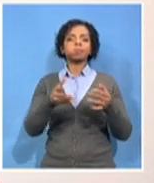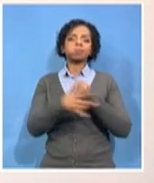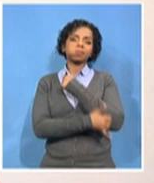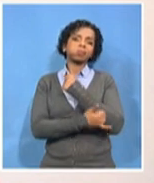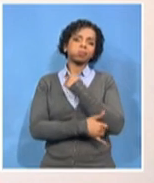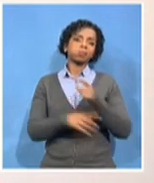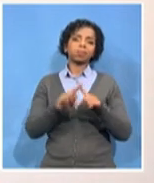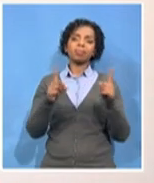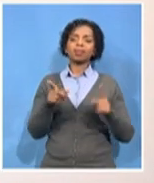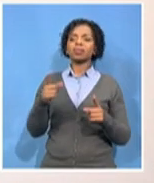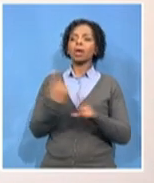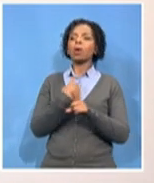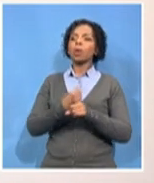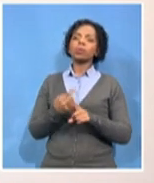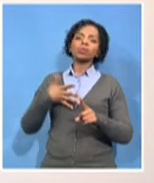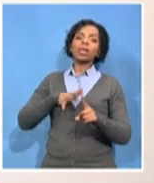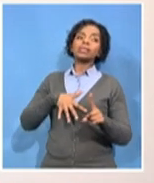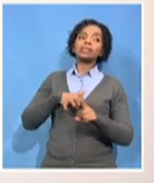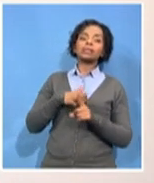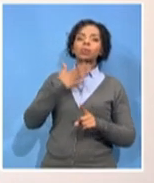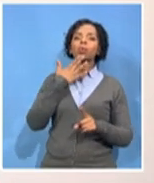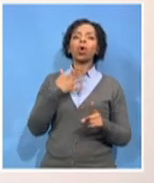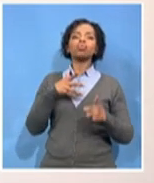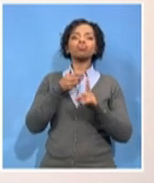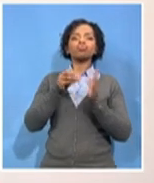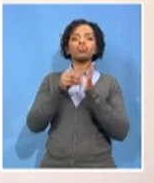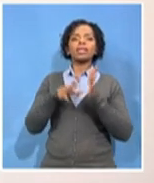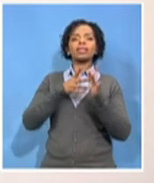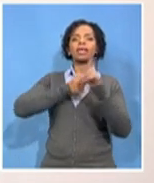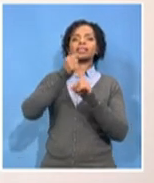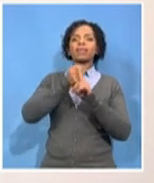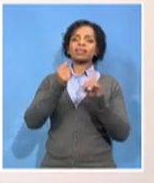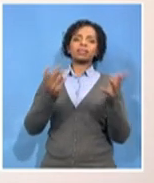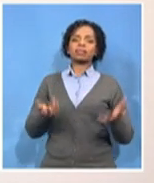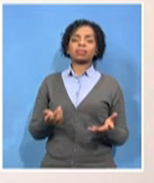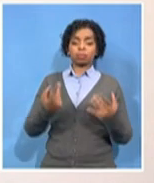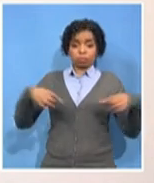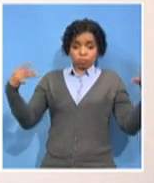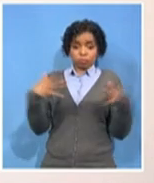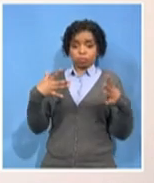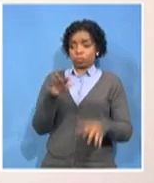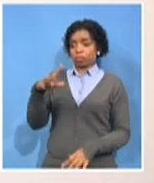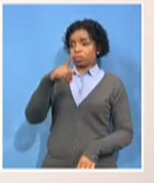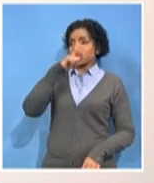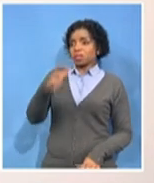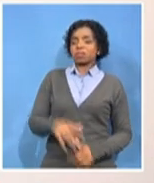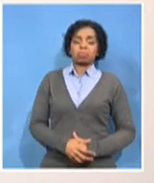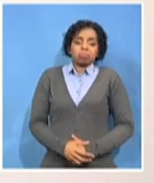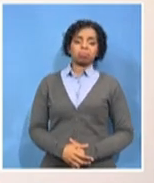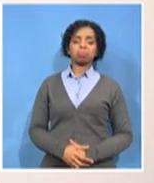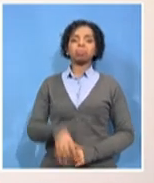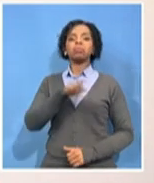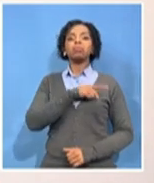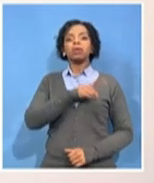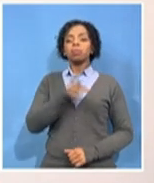not shocked about Adam Habib's analysis. It's consistent with his, it's consistent with his political views. It's consistent with what he's always stood for as a liberal,